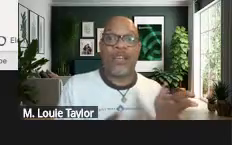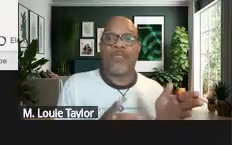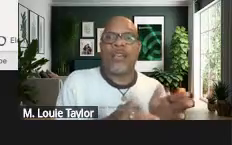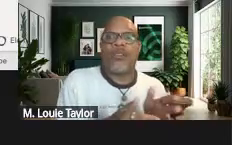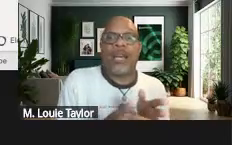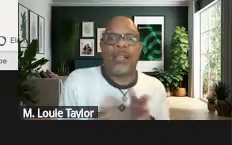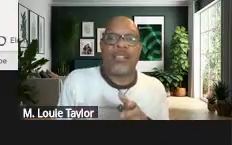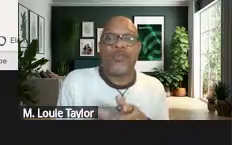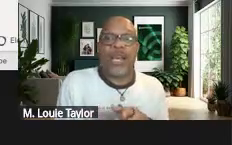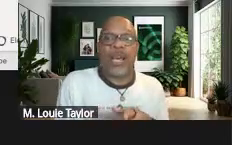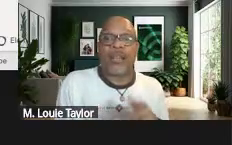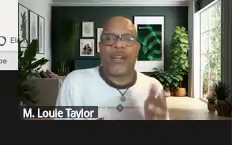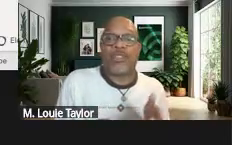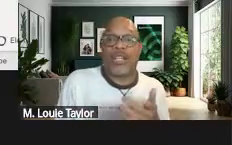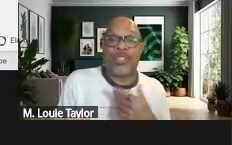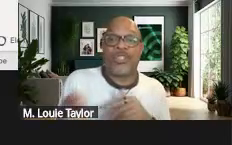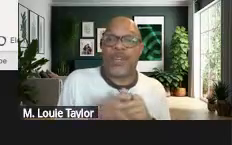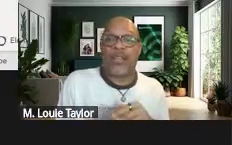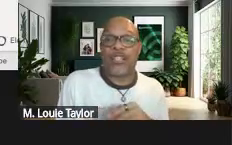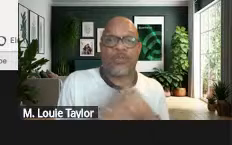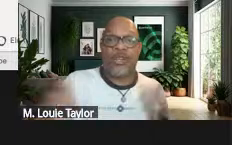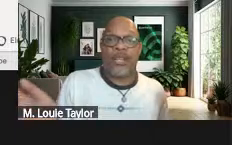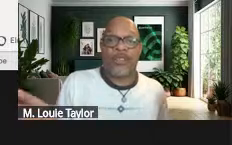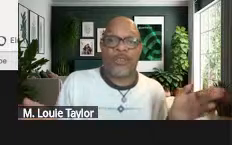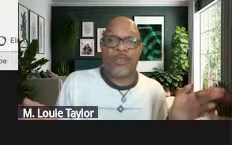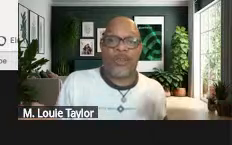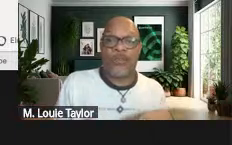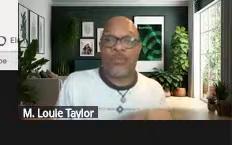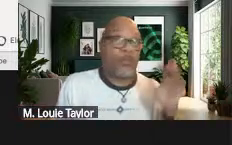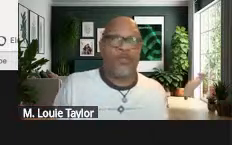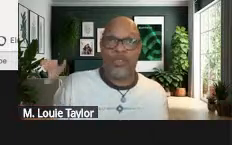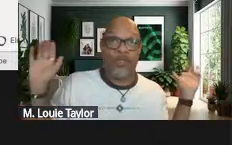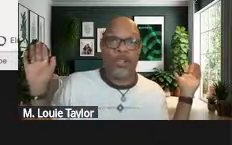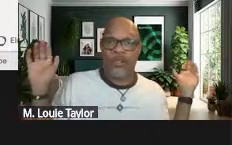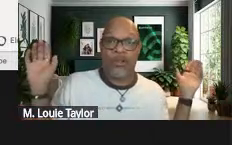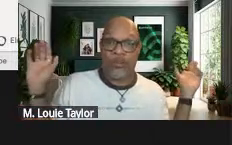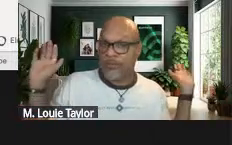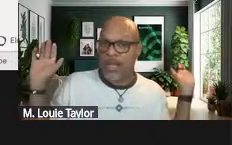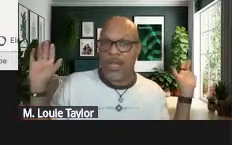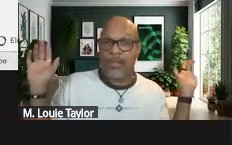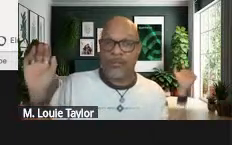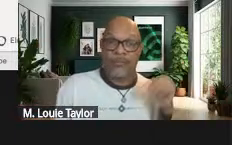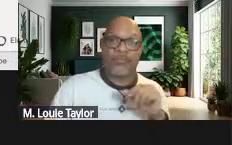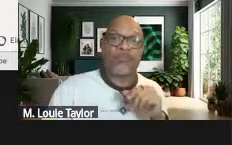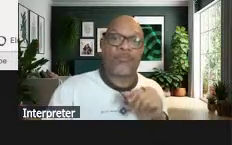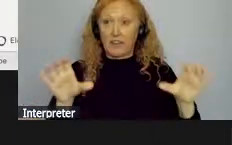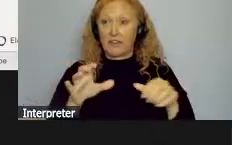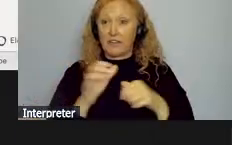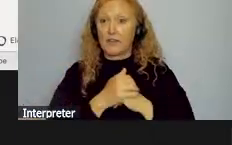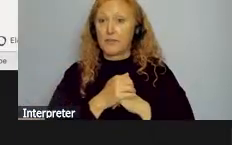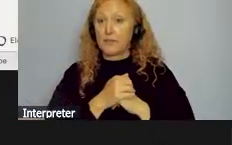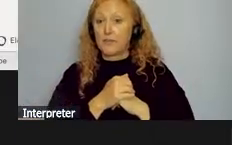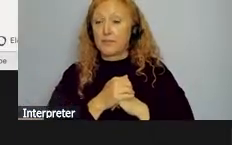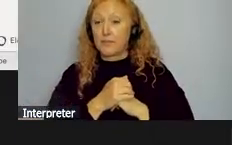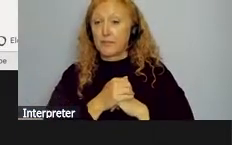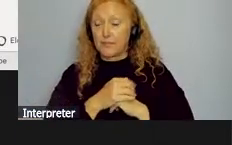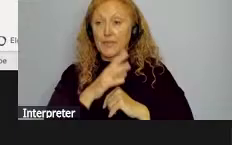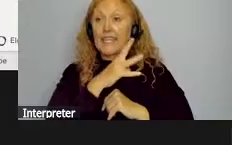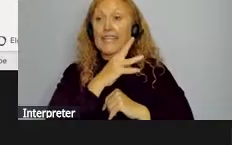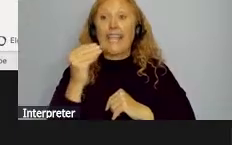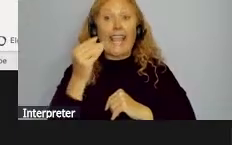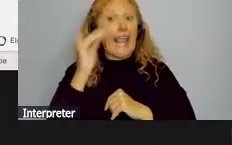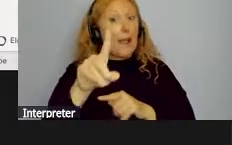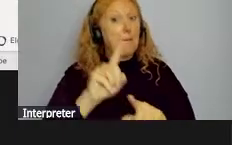Now, if they go ahead and do that, congratulations, you've got a customer. You didn't have to do anything more. You've done your due. You're fine. great.